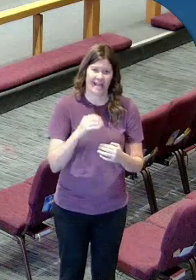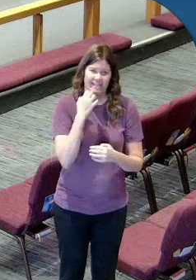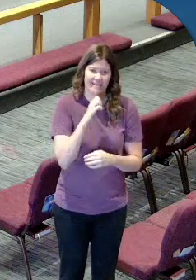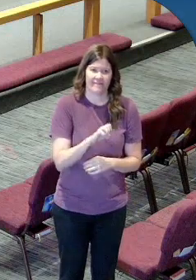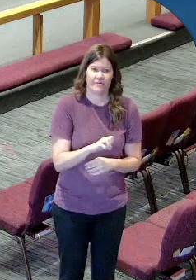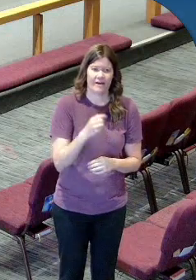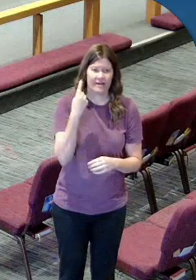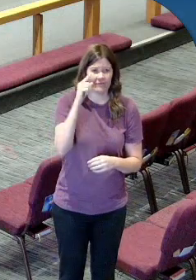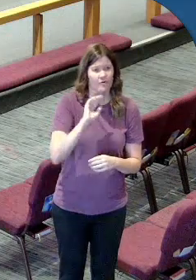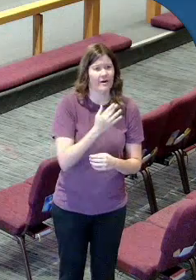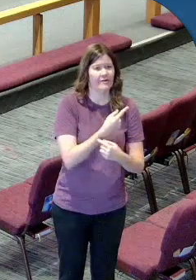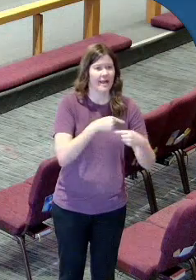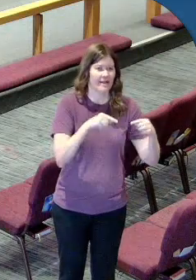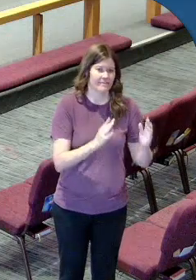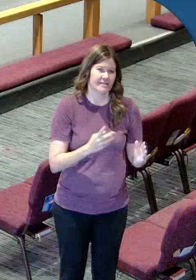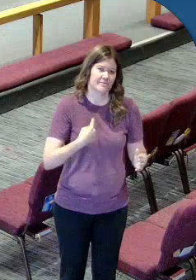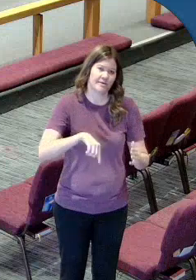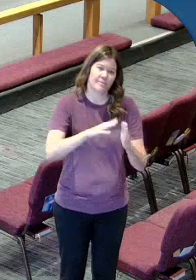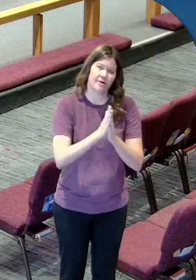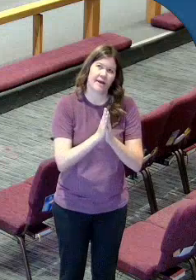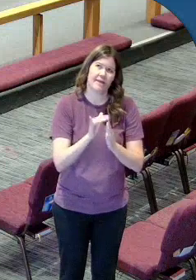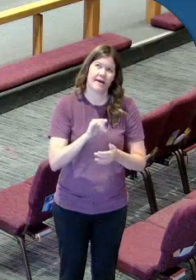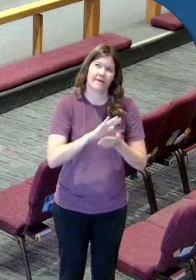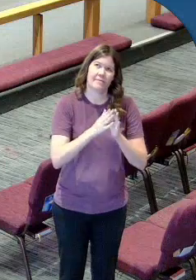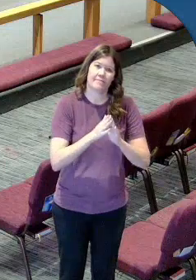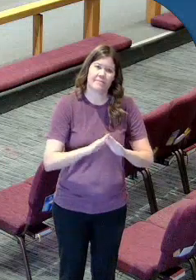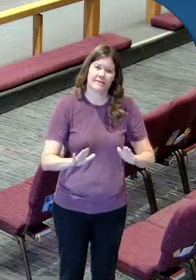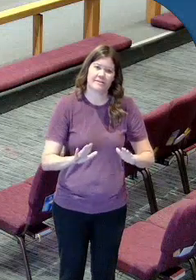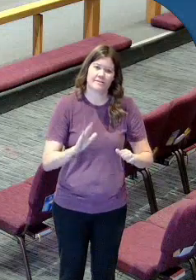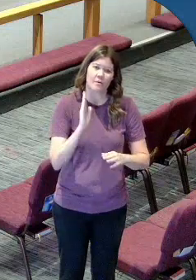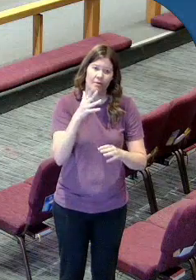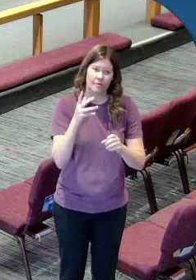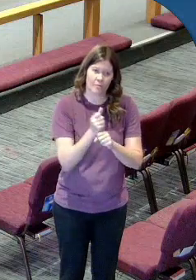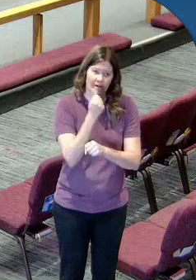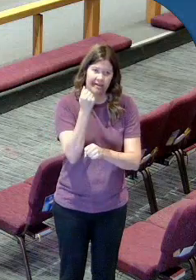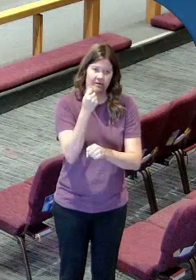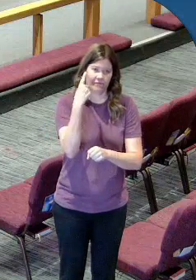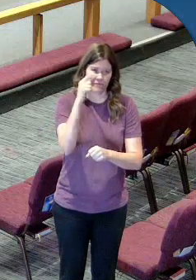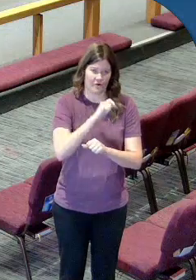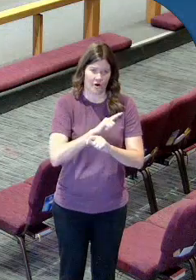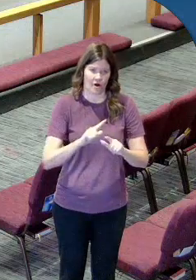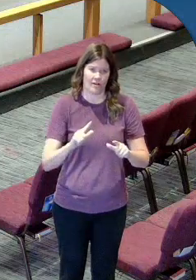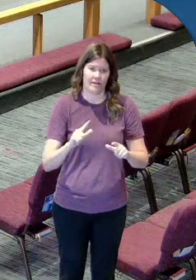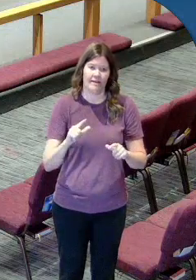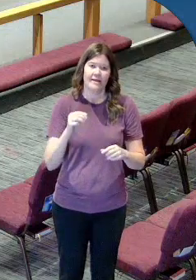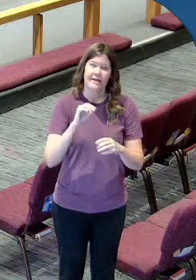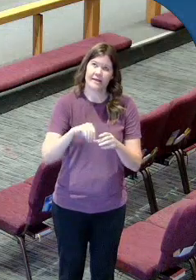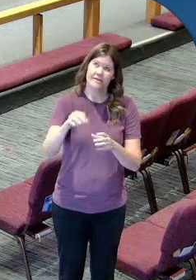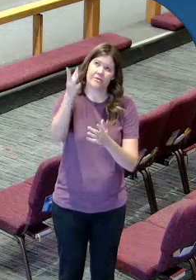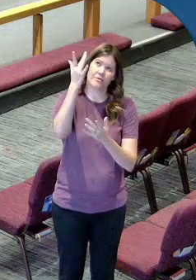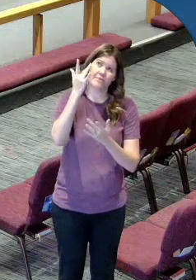our enemies, we pray that peace may prevail for all. Lord, in your mercy,